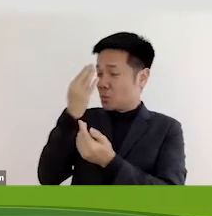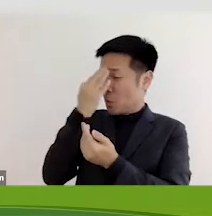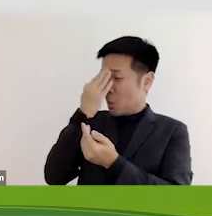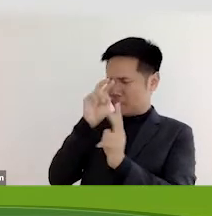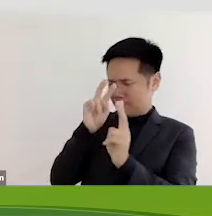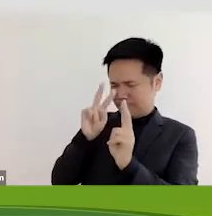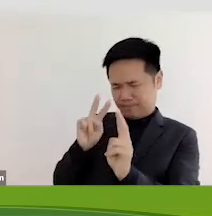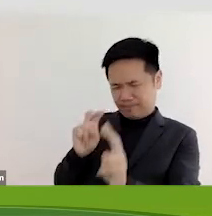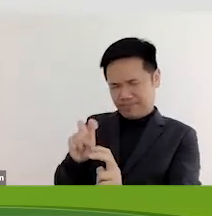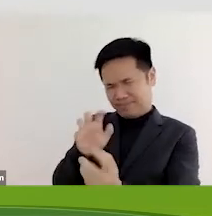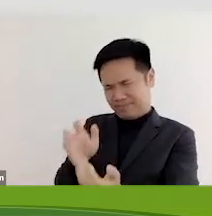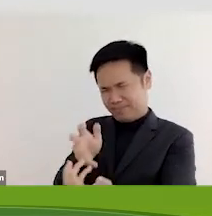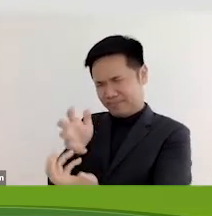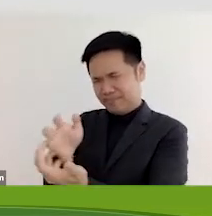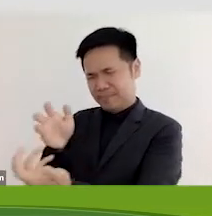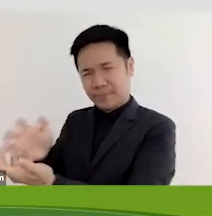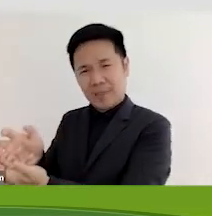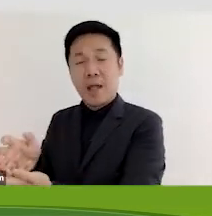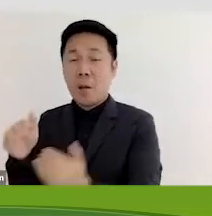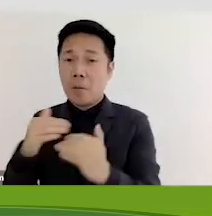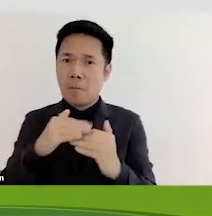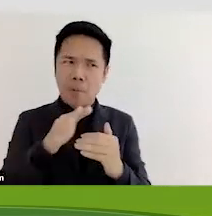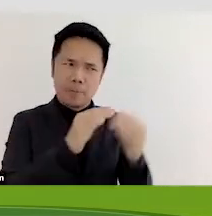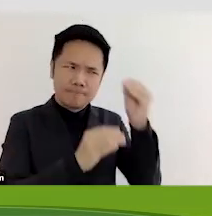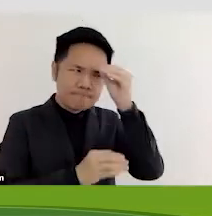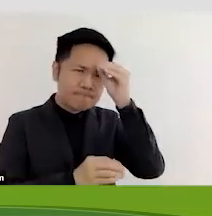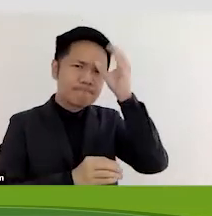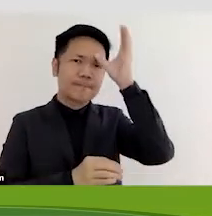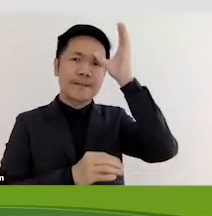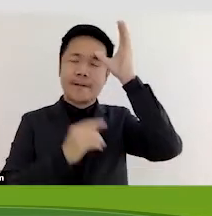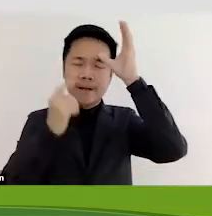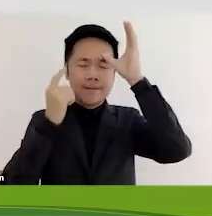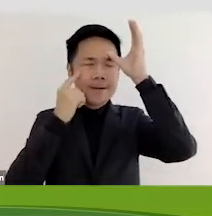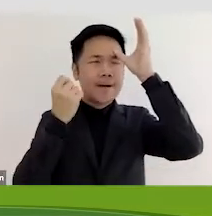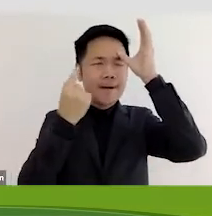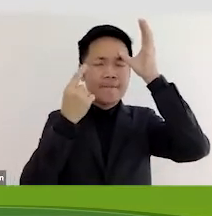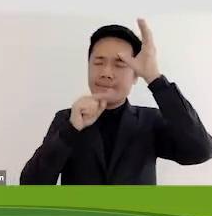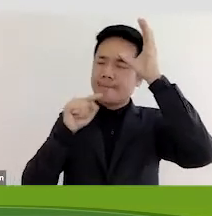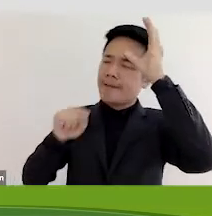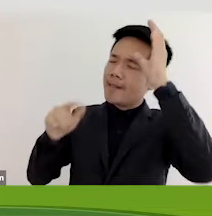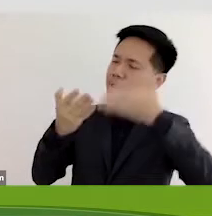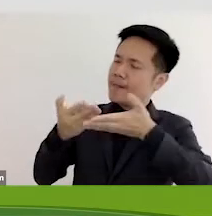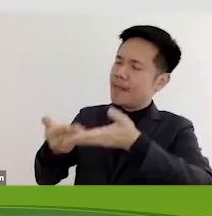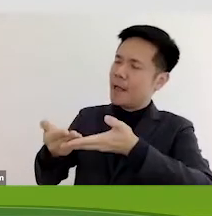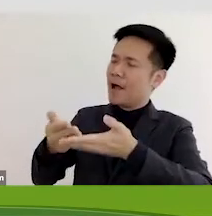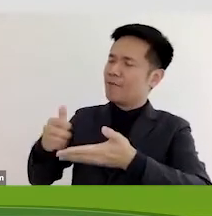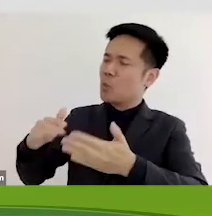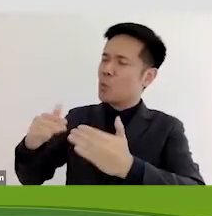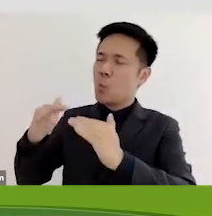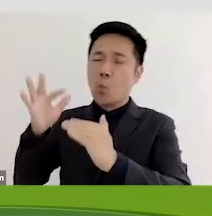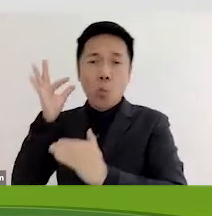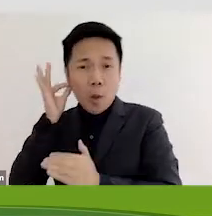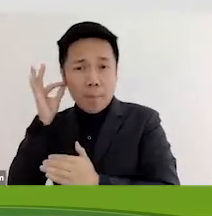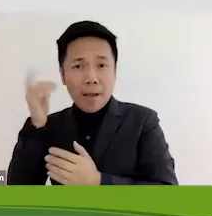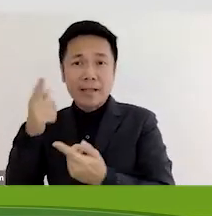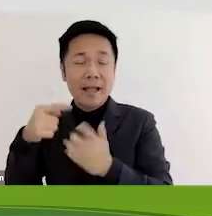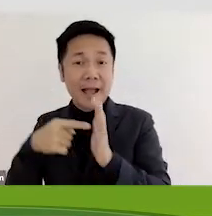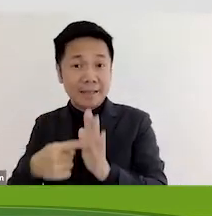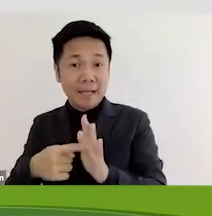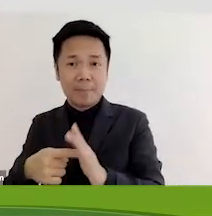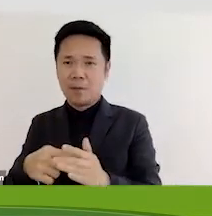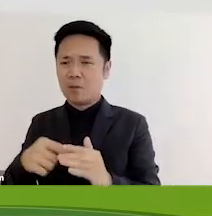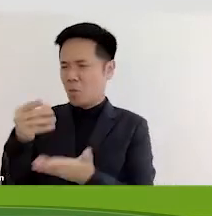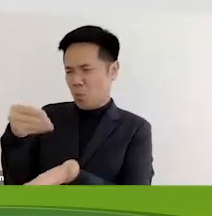data literacy and analysis in areas of existing gender inequalities, such as unpaid care work, sexual and reproductive